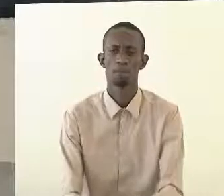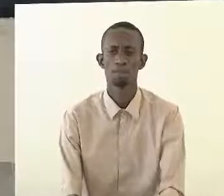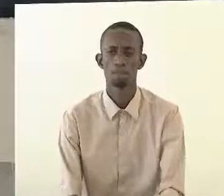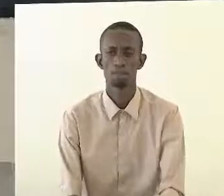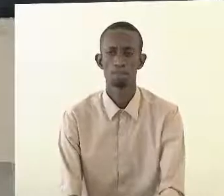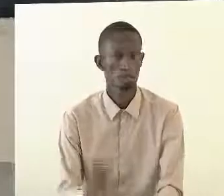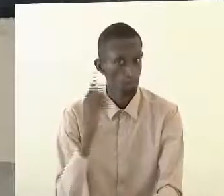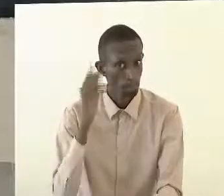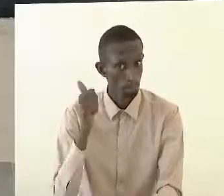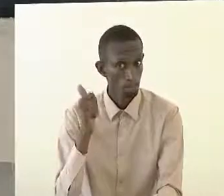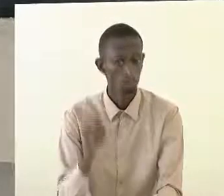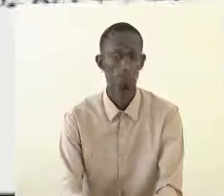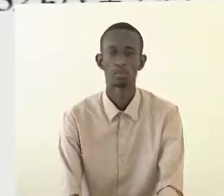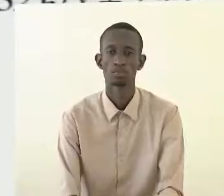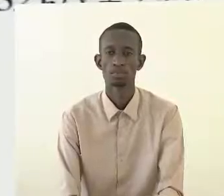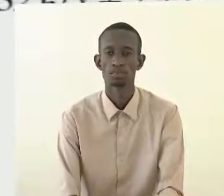Isn't it?